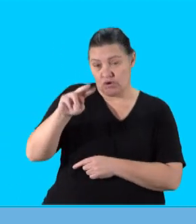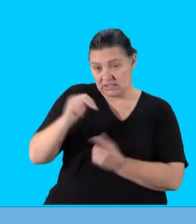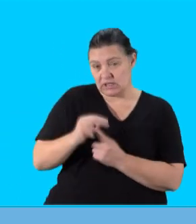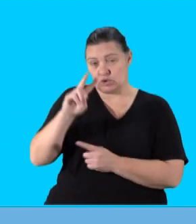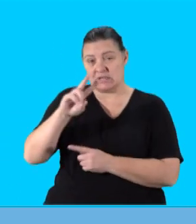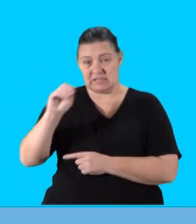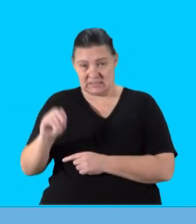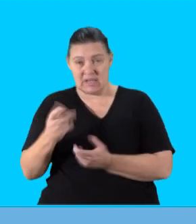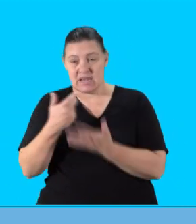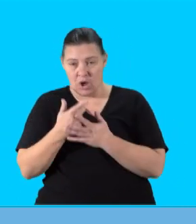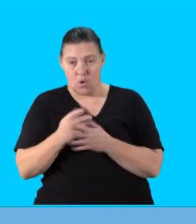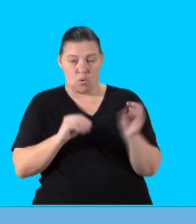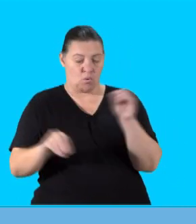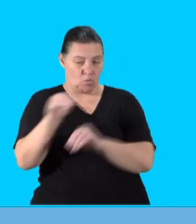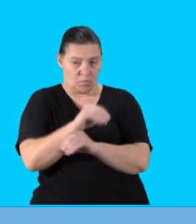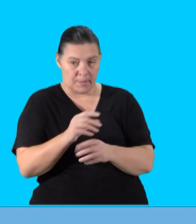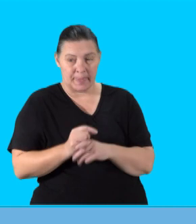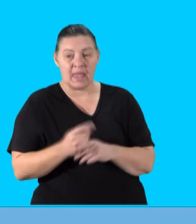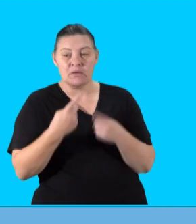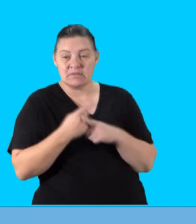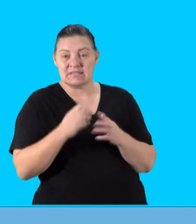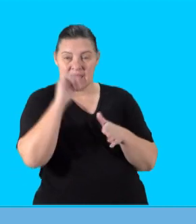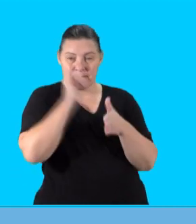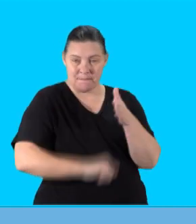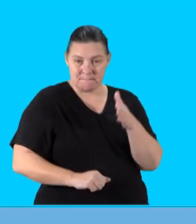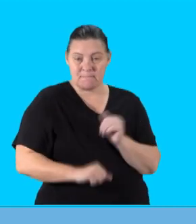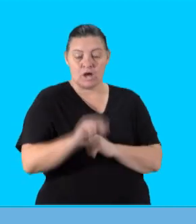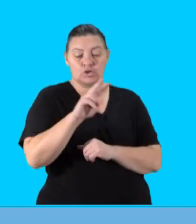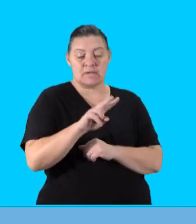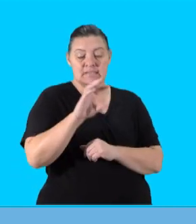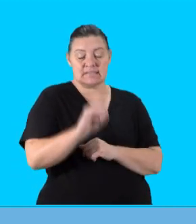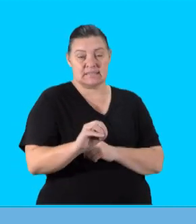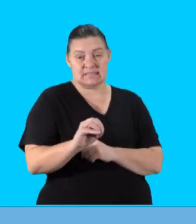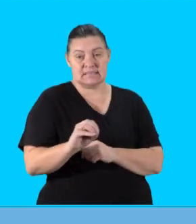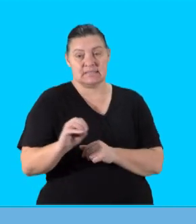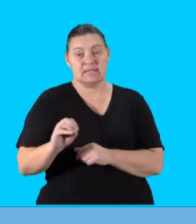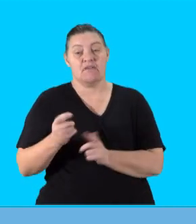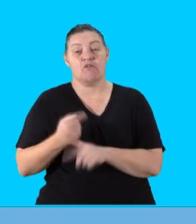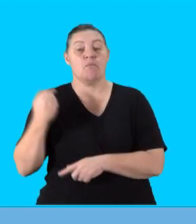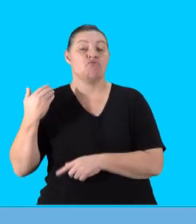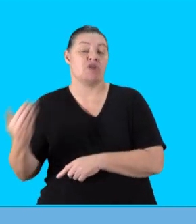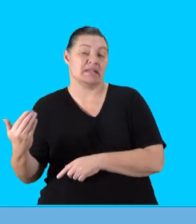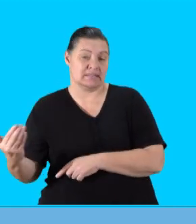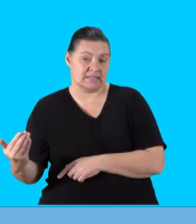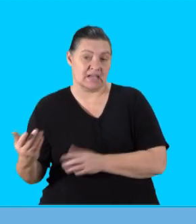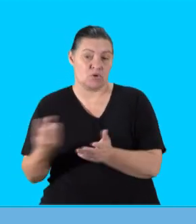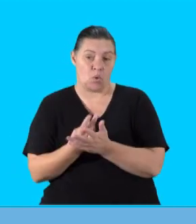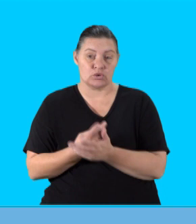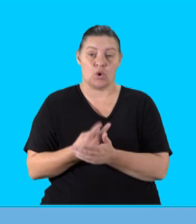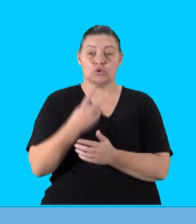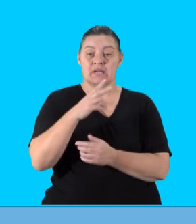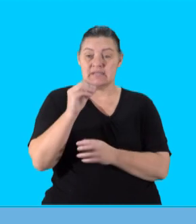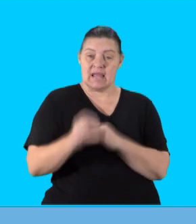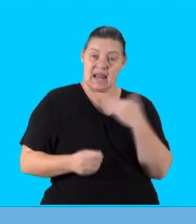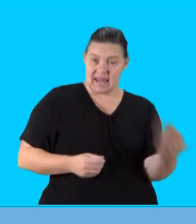what we do now is to do the additive inverse. What we need to do is to subtract the 20 on the right-hand side, and also subtract